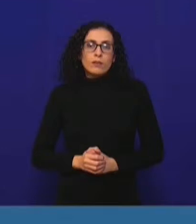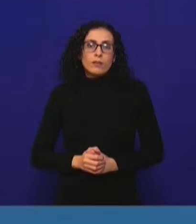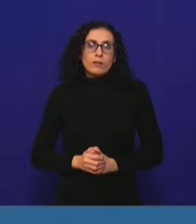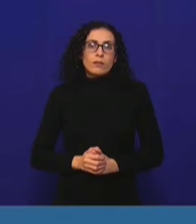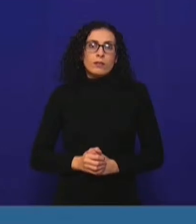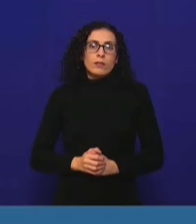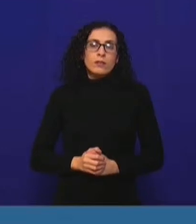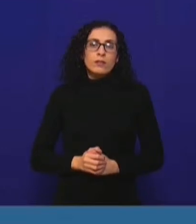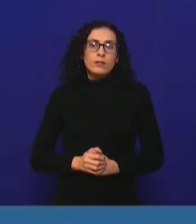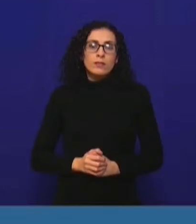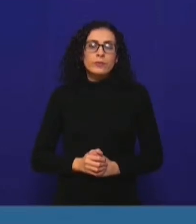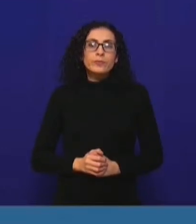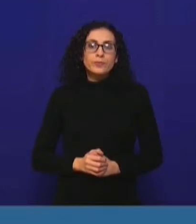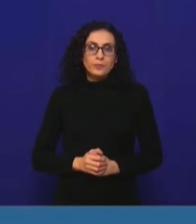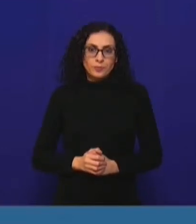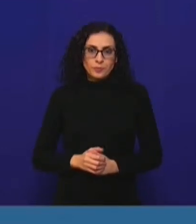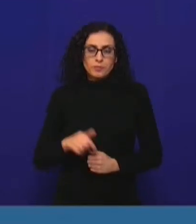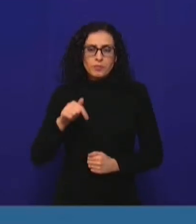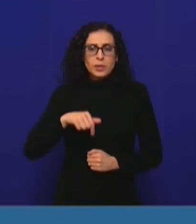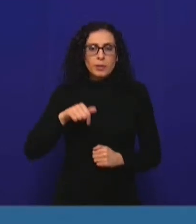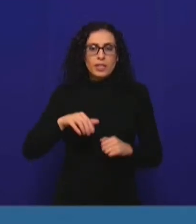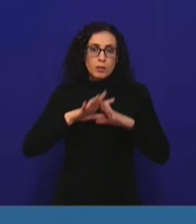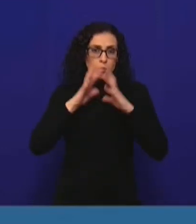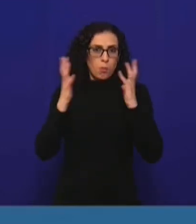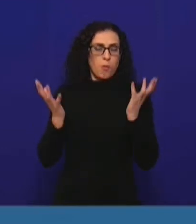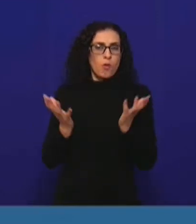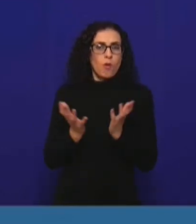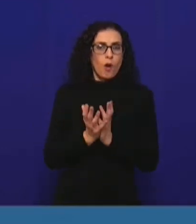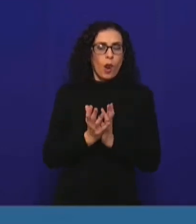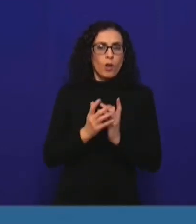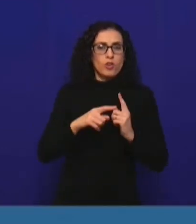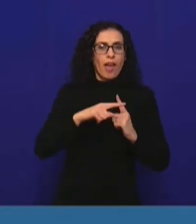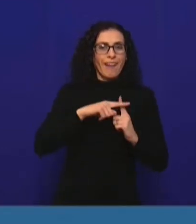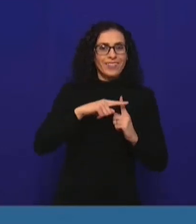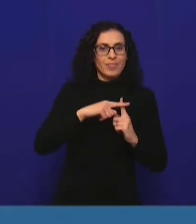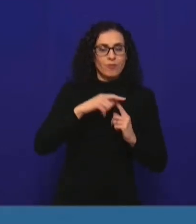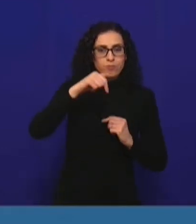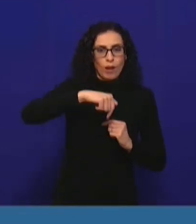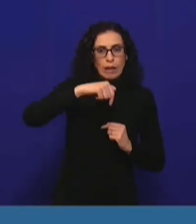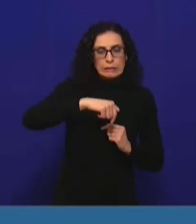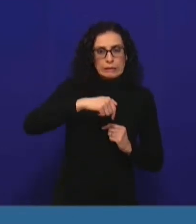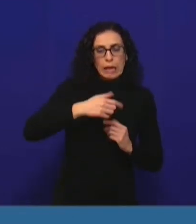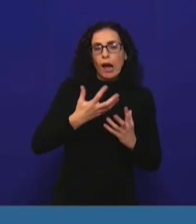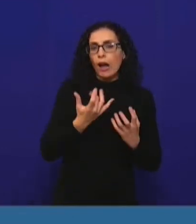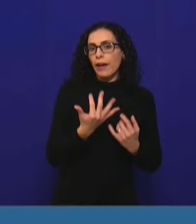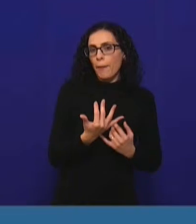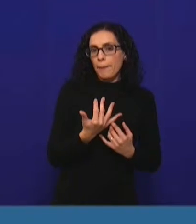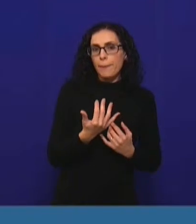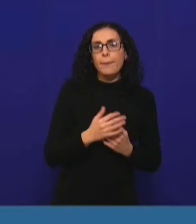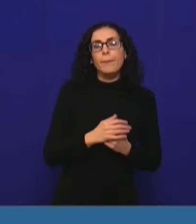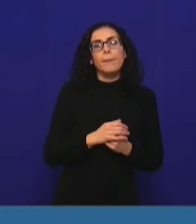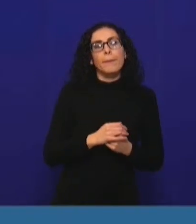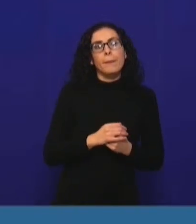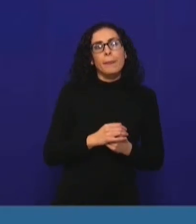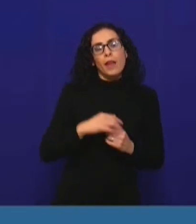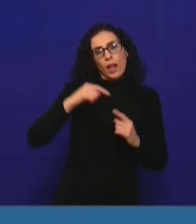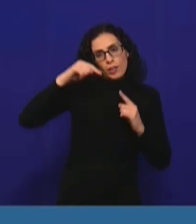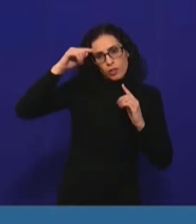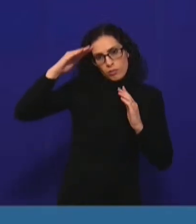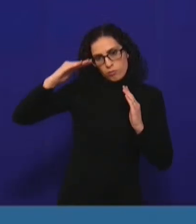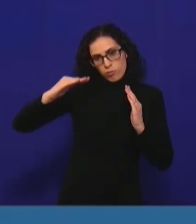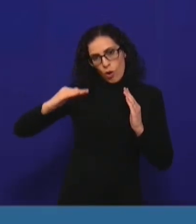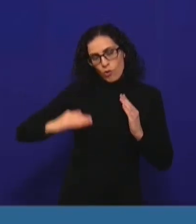Total tal-active cases palma qegħdin naraw bħalissa reġa' niżel għaliex propju aħna qed ikollna il-pożittivi manka